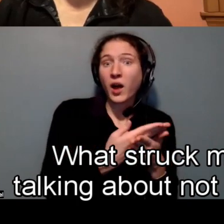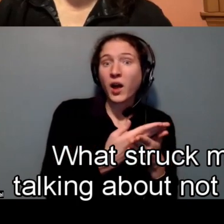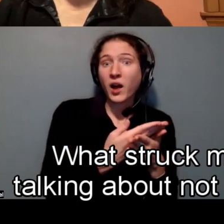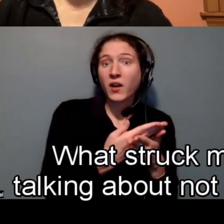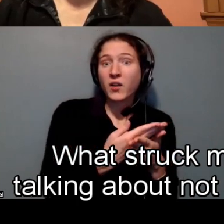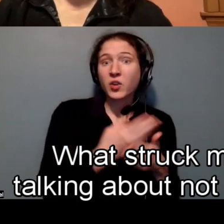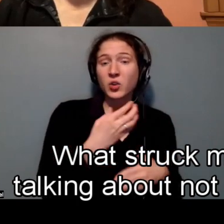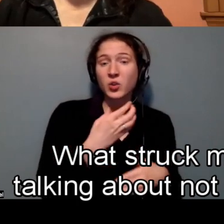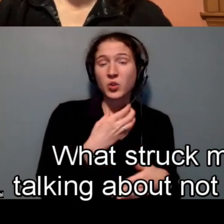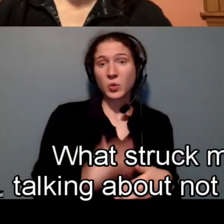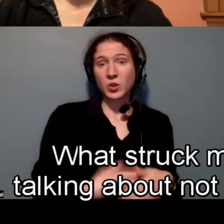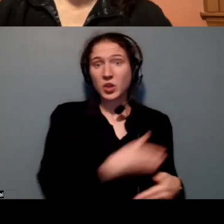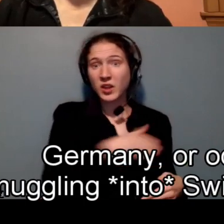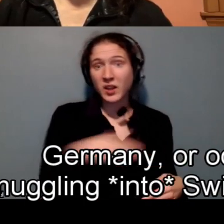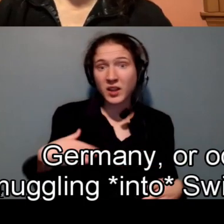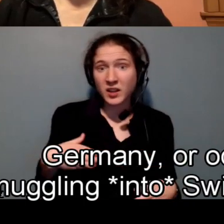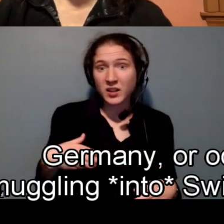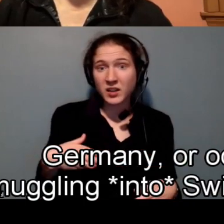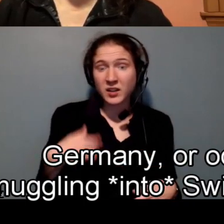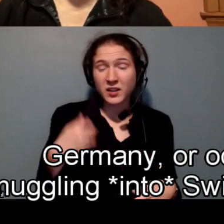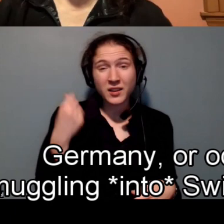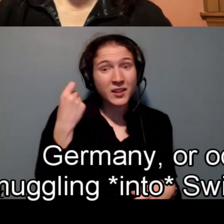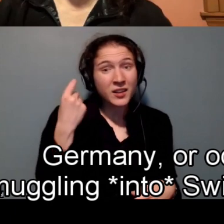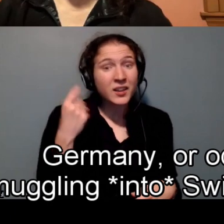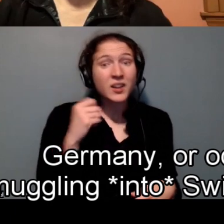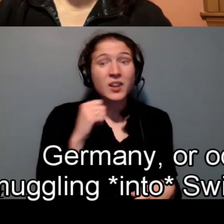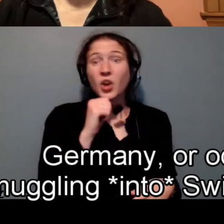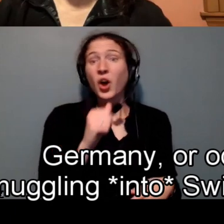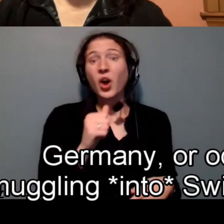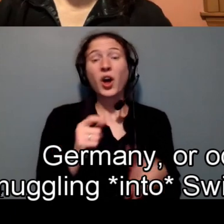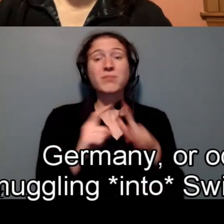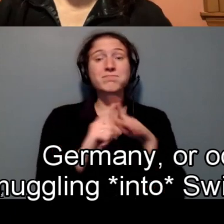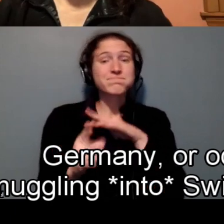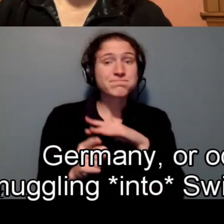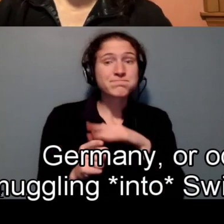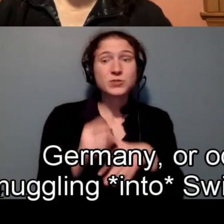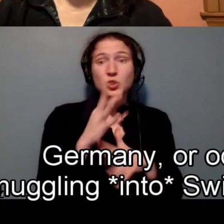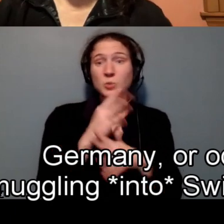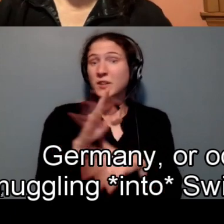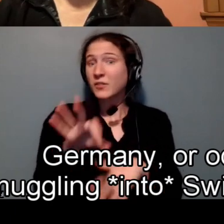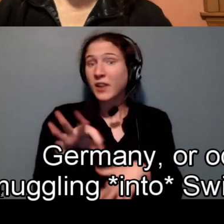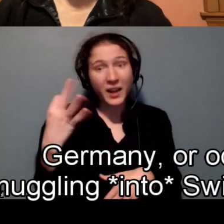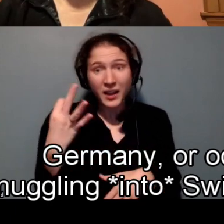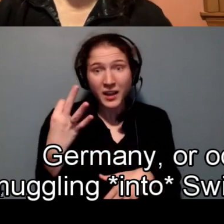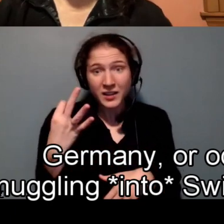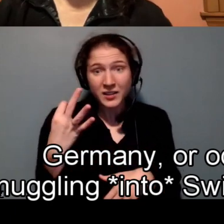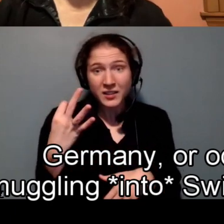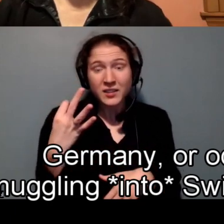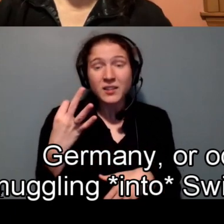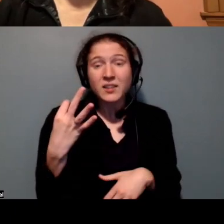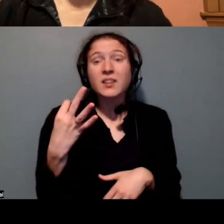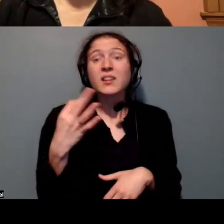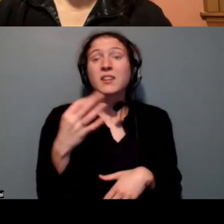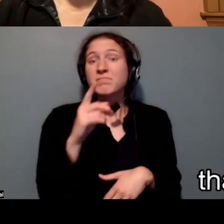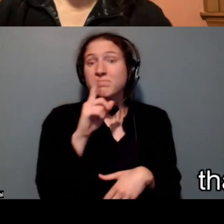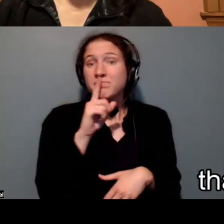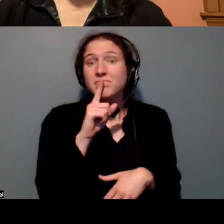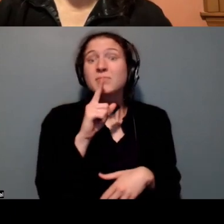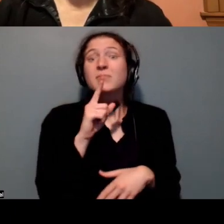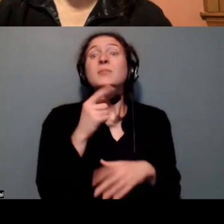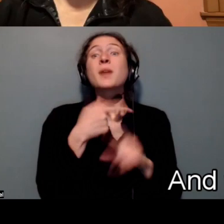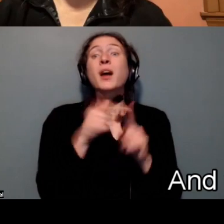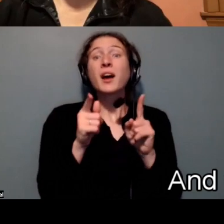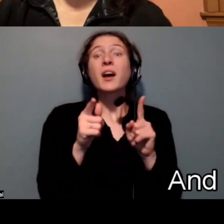not smuggling out of Nazi Germany or occupied France, but smuggling into Switzerland, and how difficult that